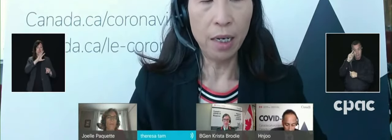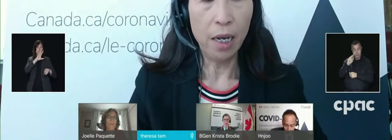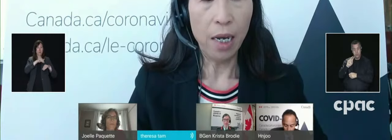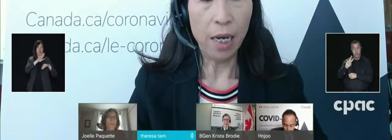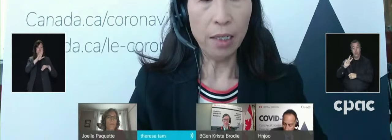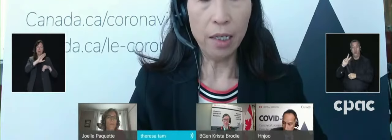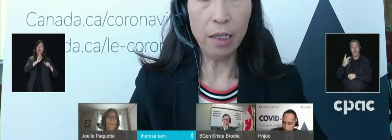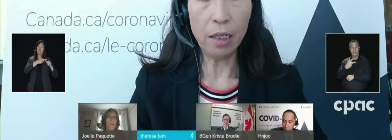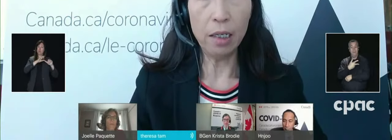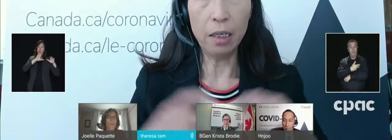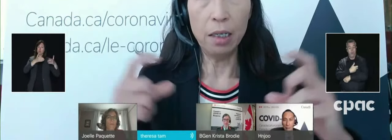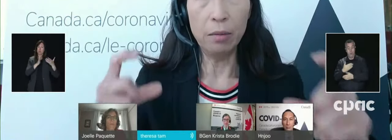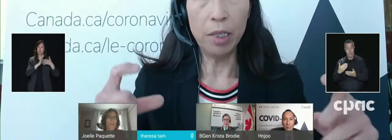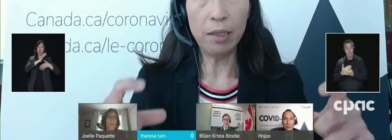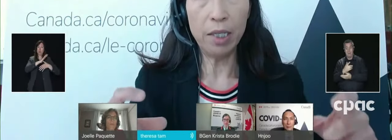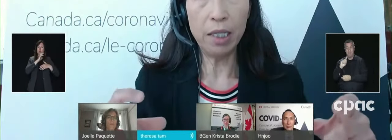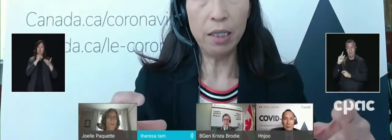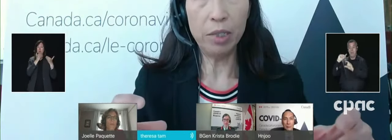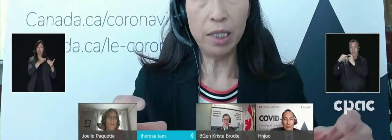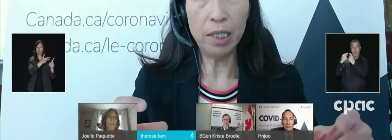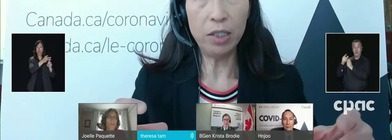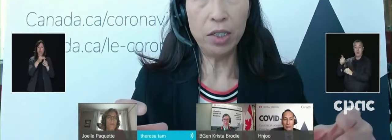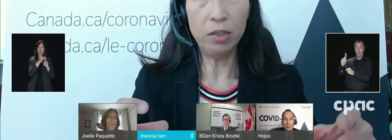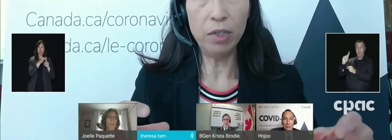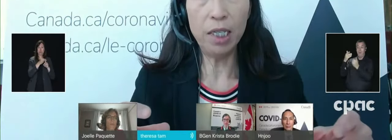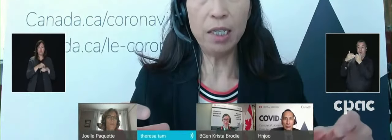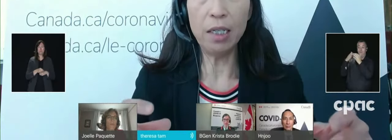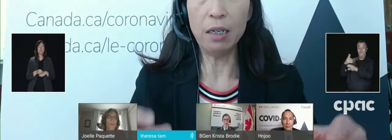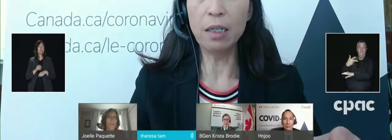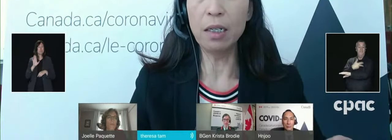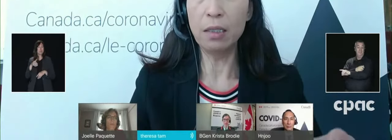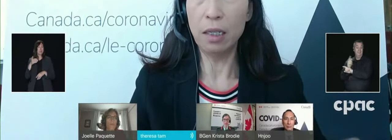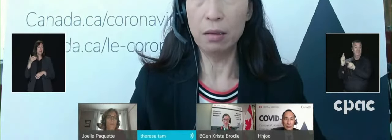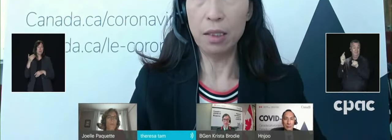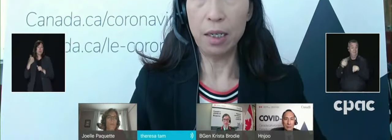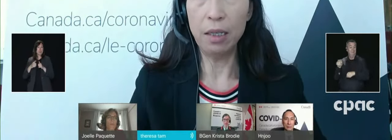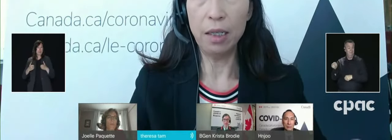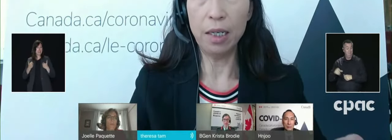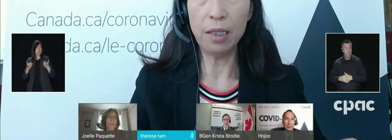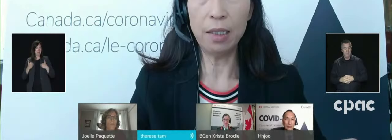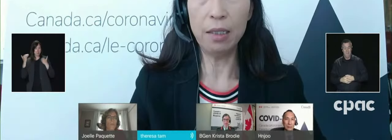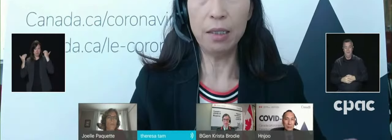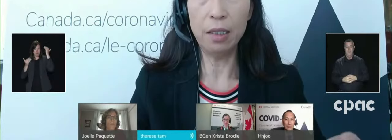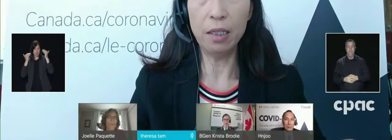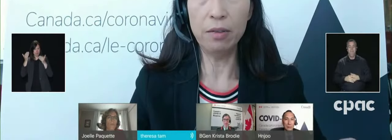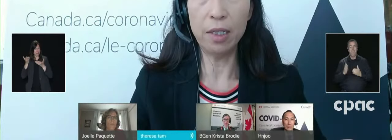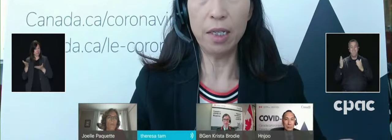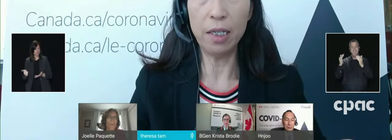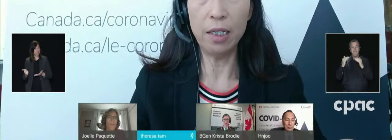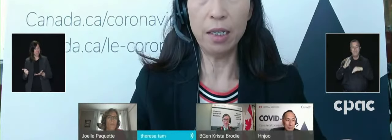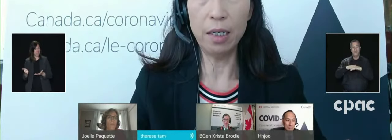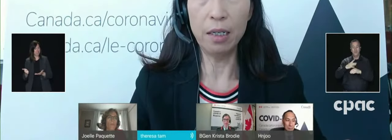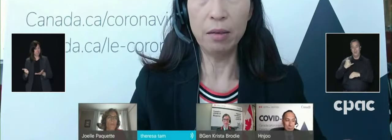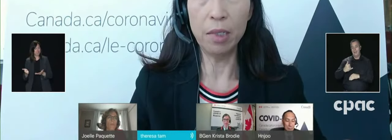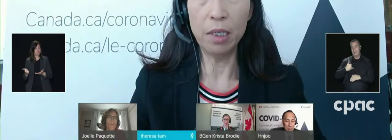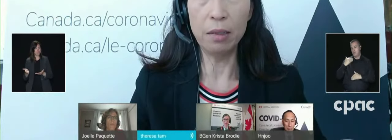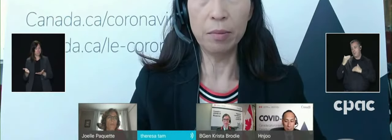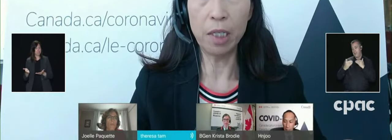vaccinated. I think, as I've said in the presentation, it's really the younger adults. I think that deserves